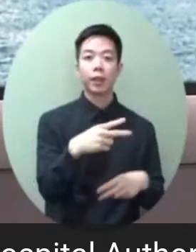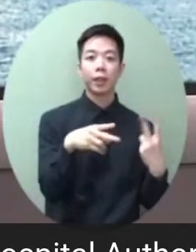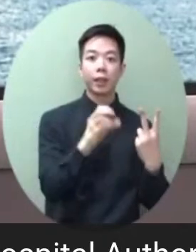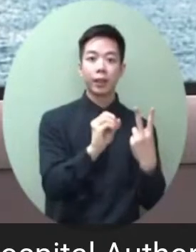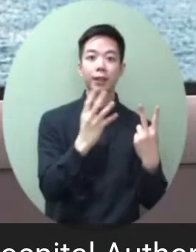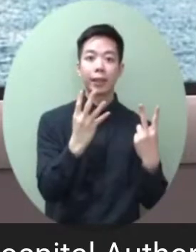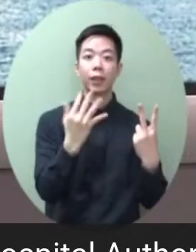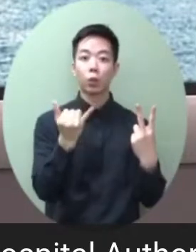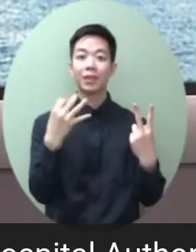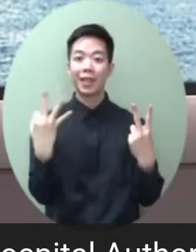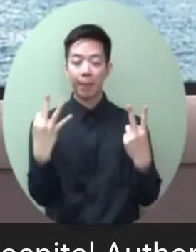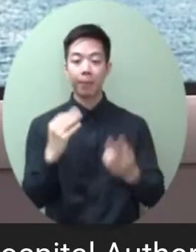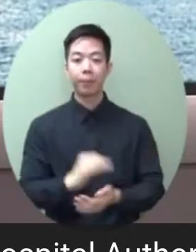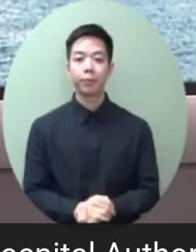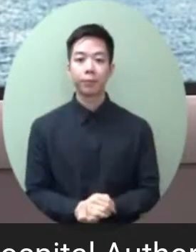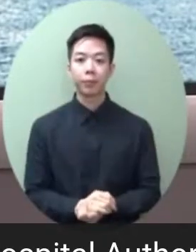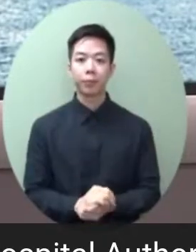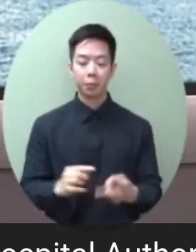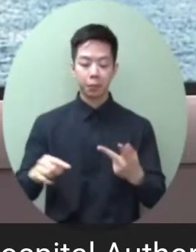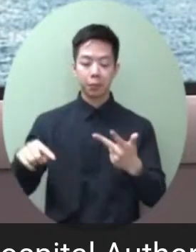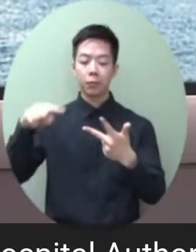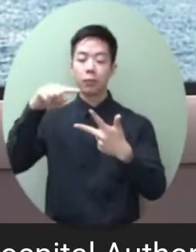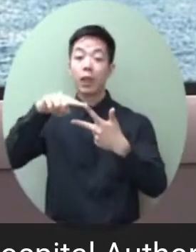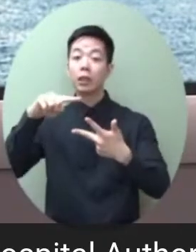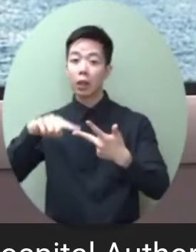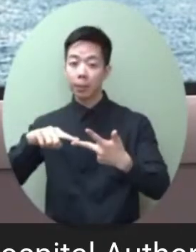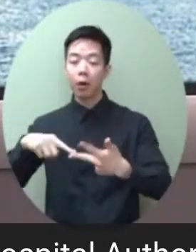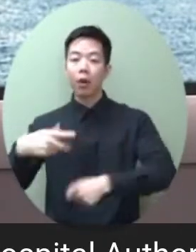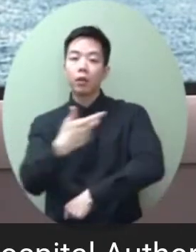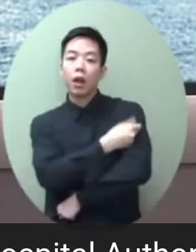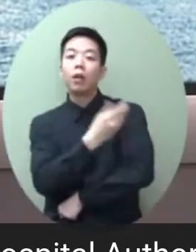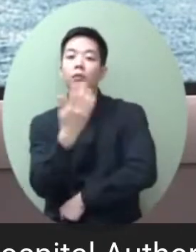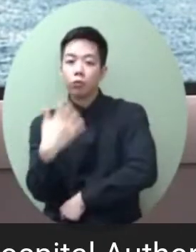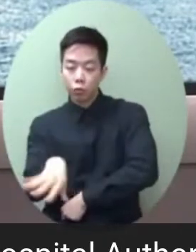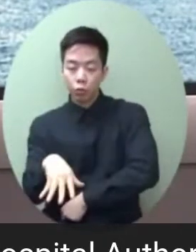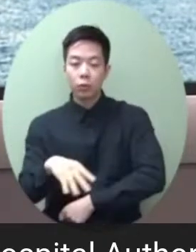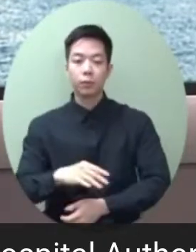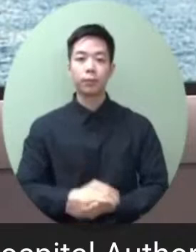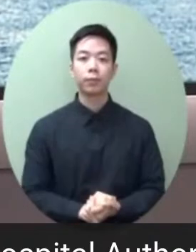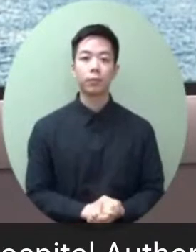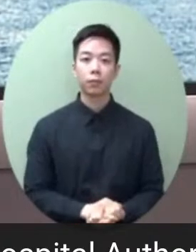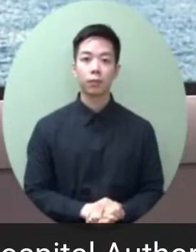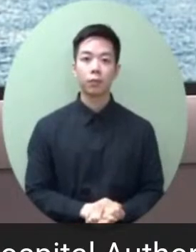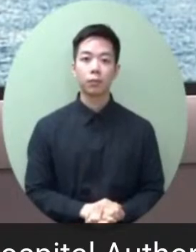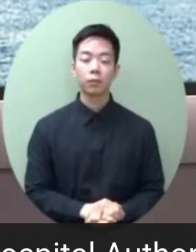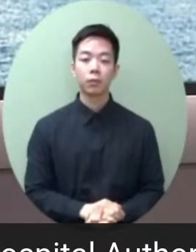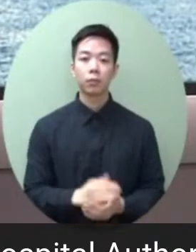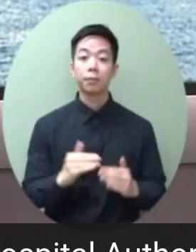number 20463. For the last 2 patients, they were vaccinated.